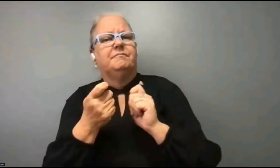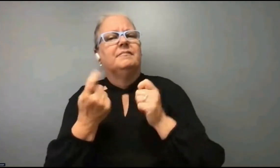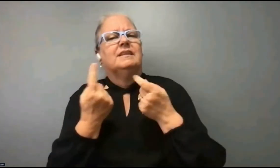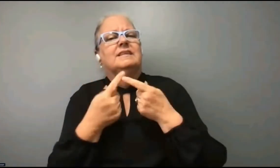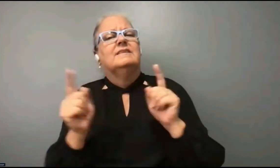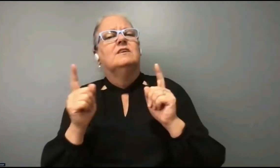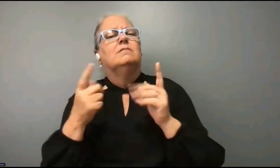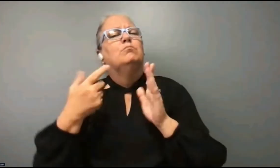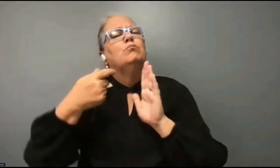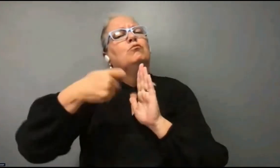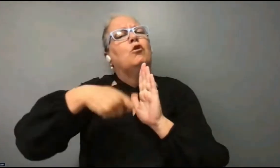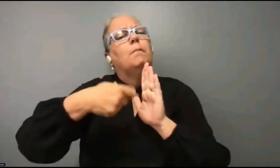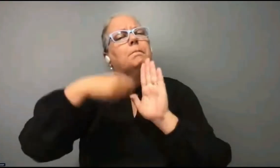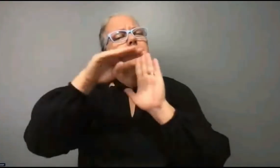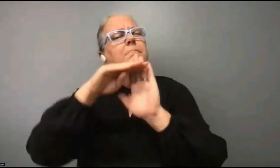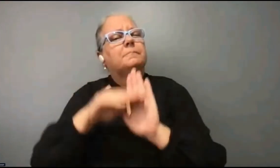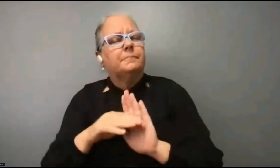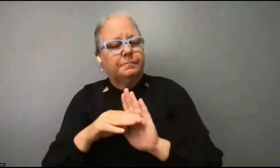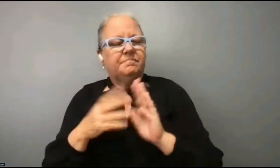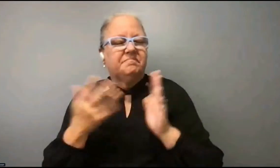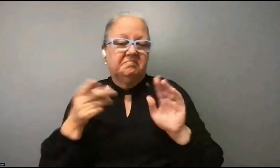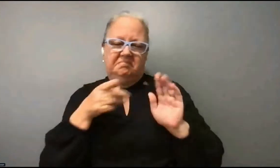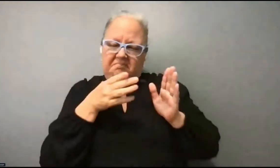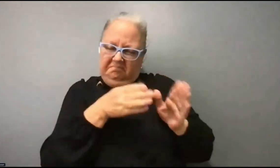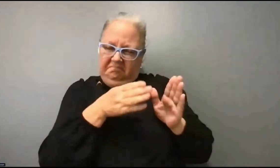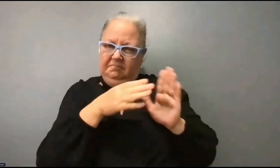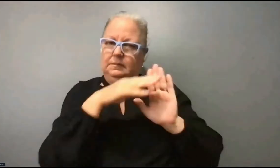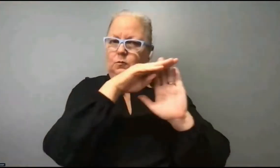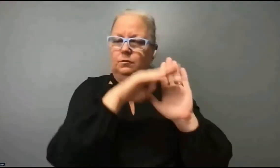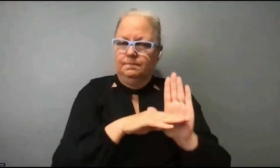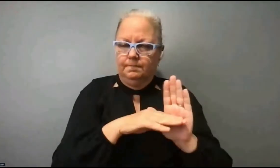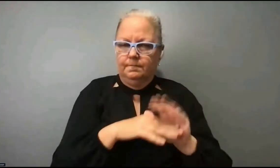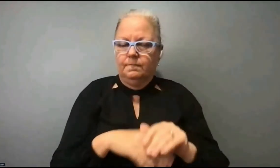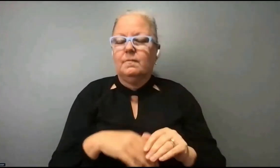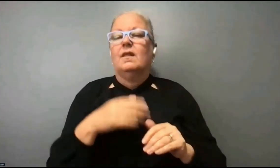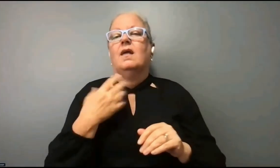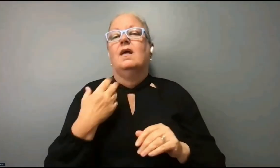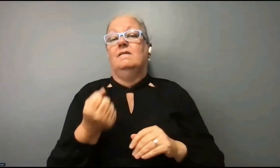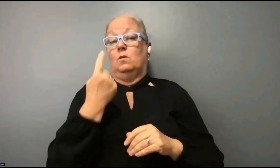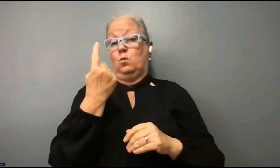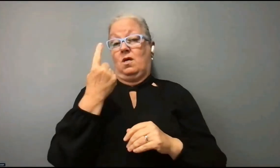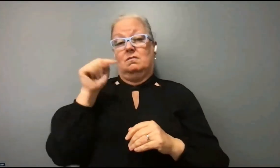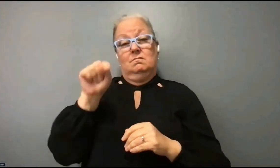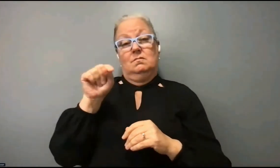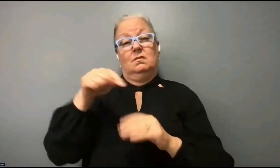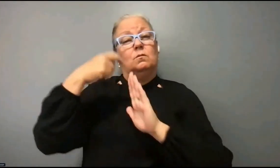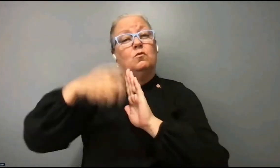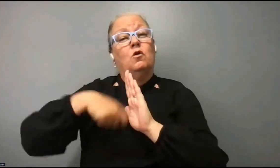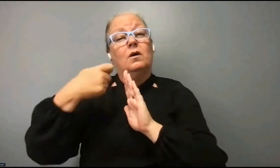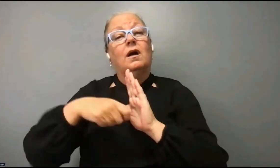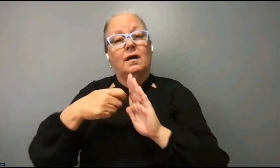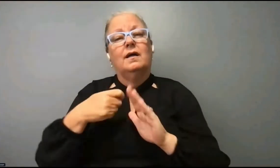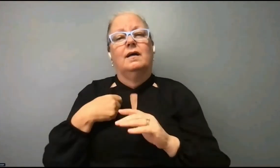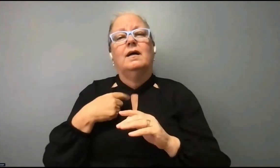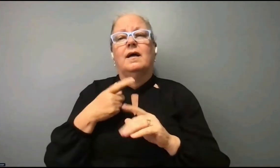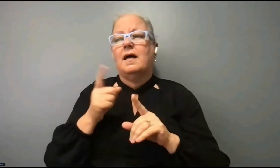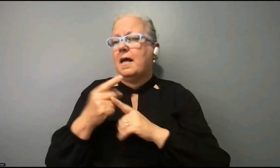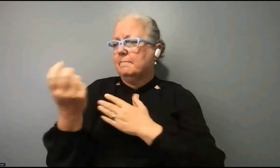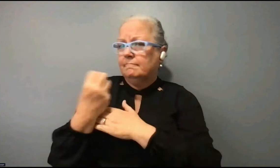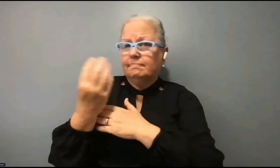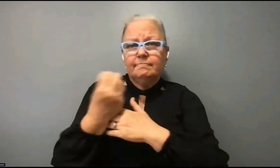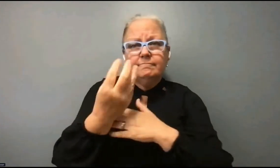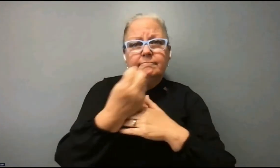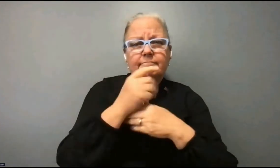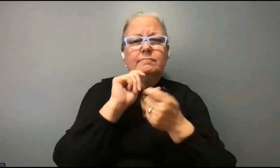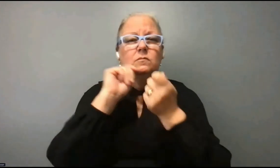a one program or one project when we had to do that. It made the